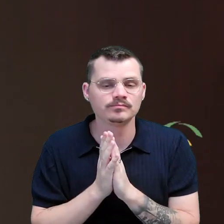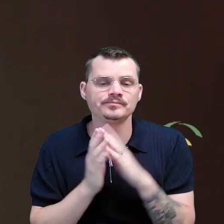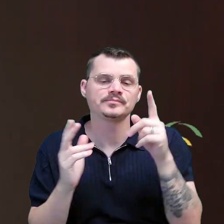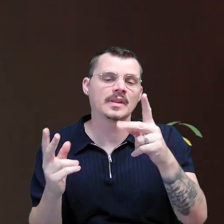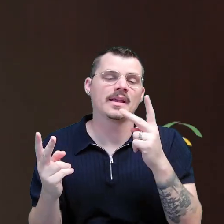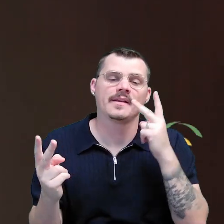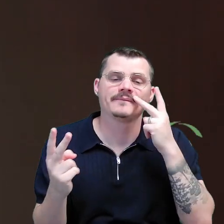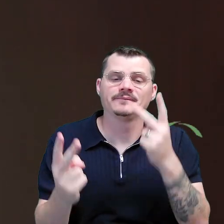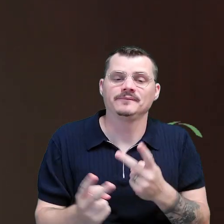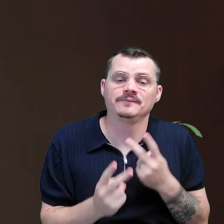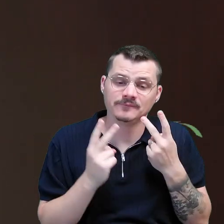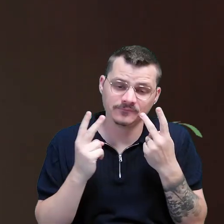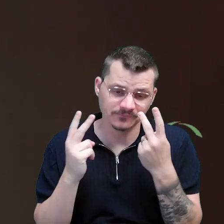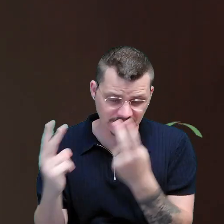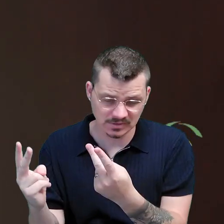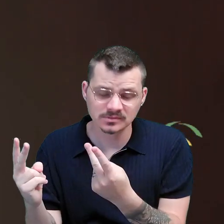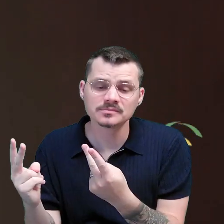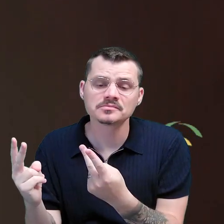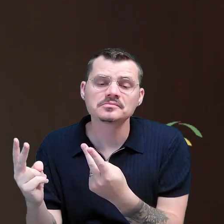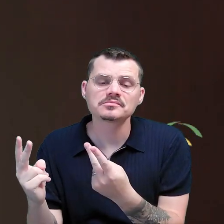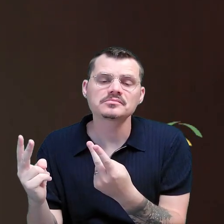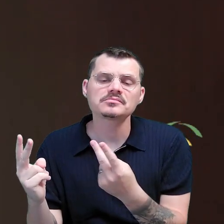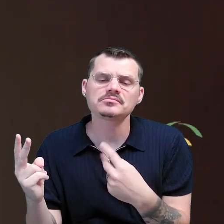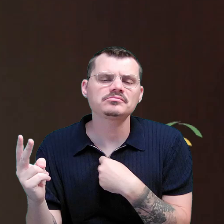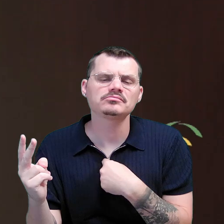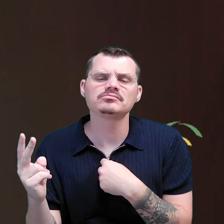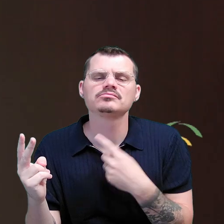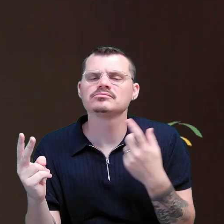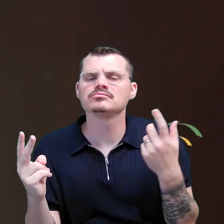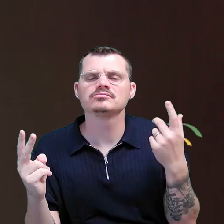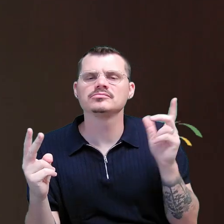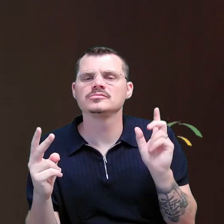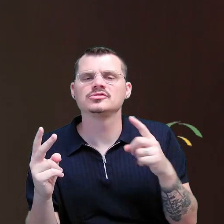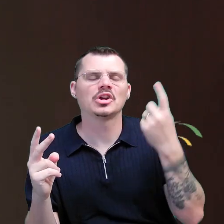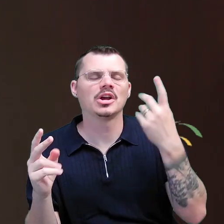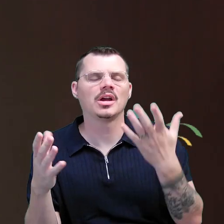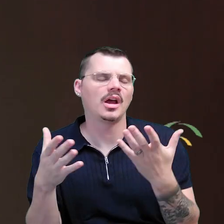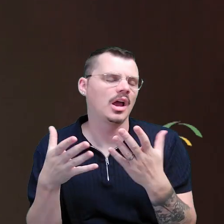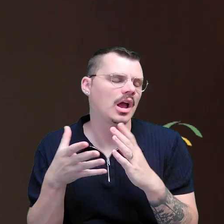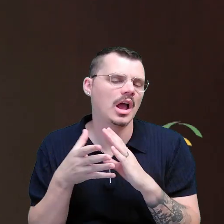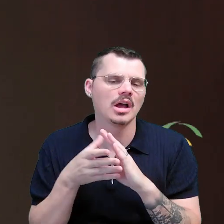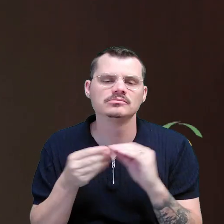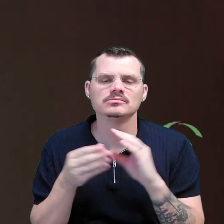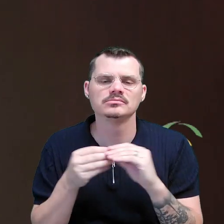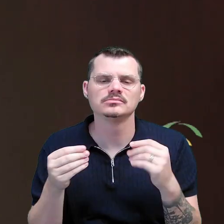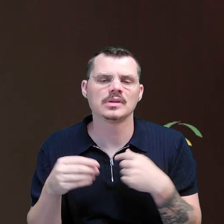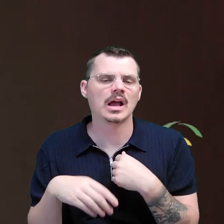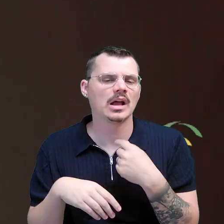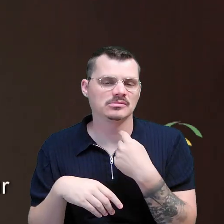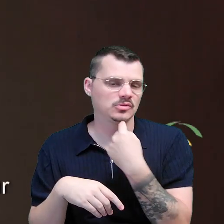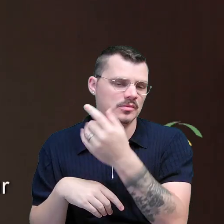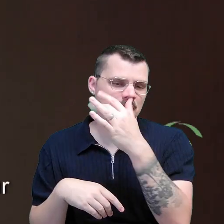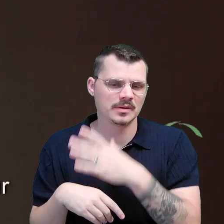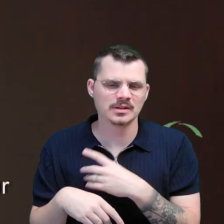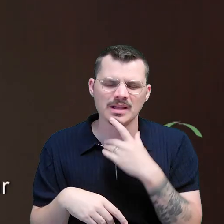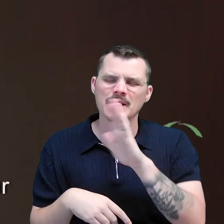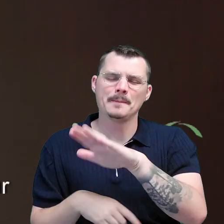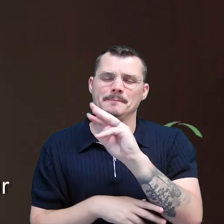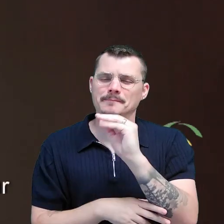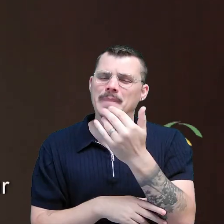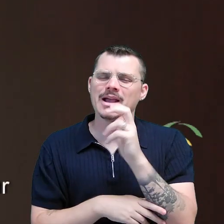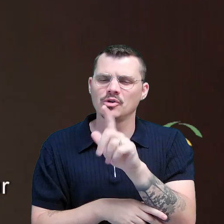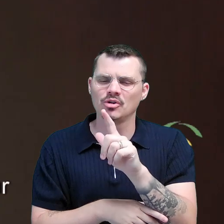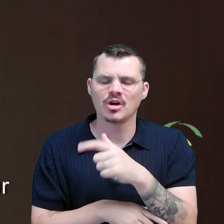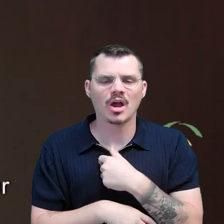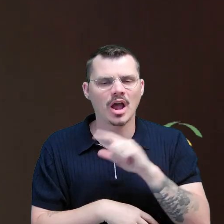a visit, I just let it spill. I said, you know what, Michael?